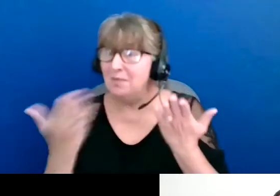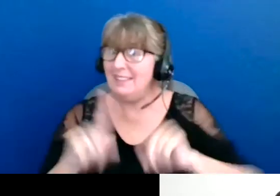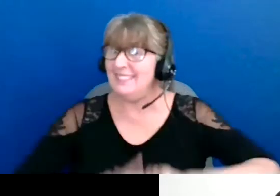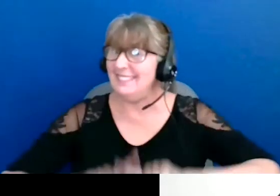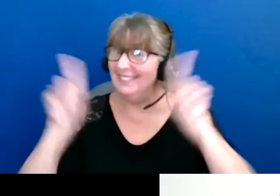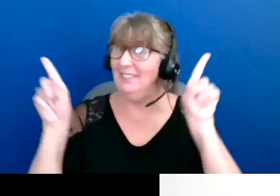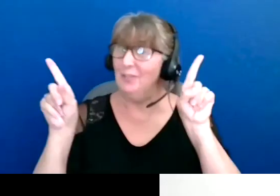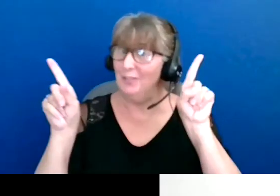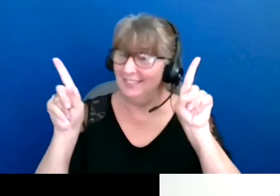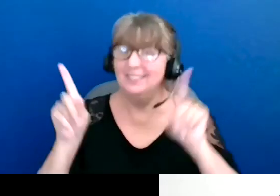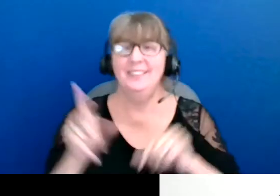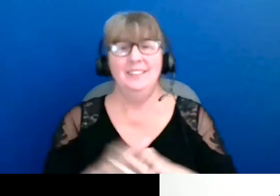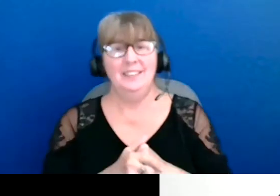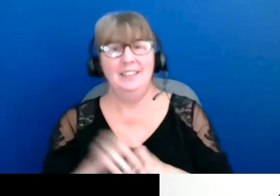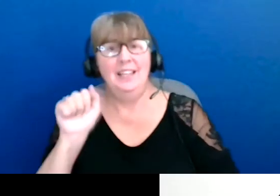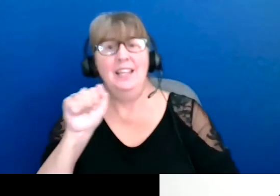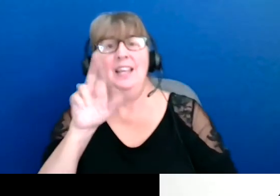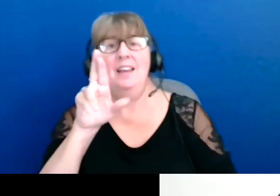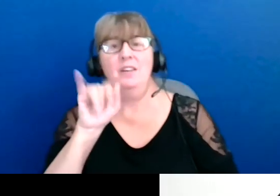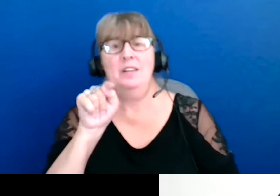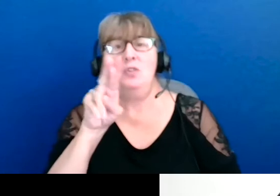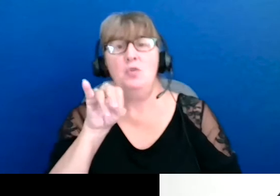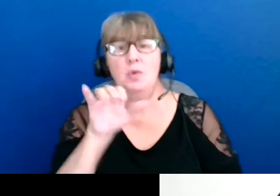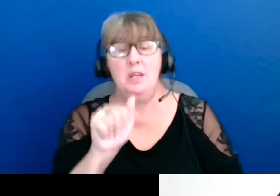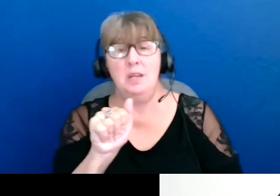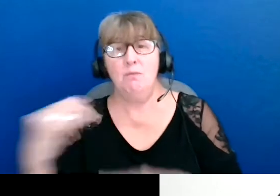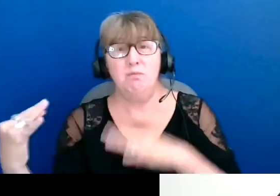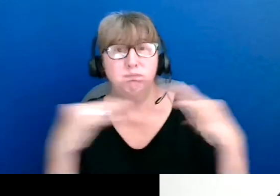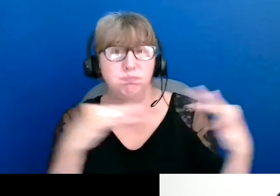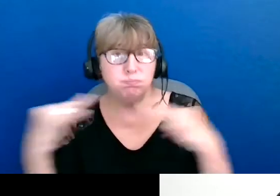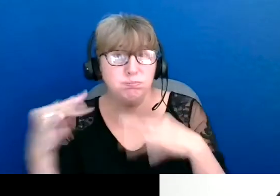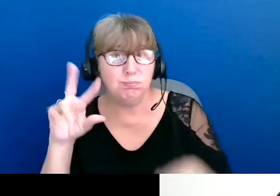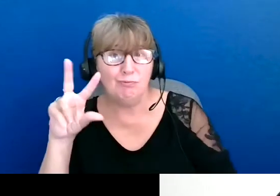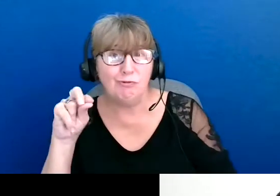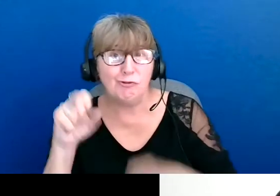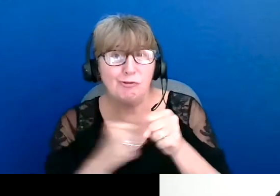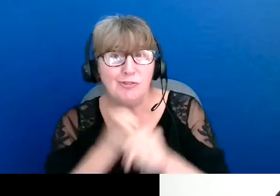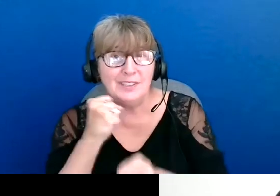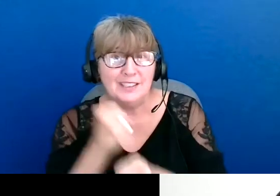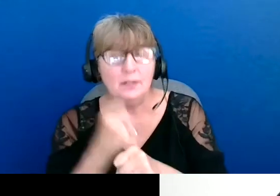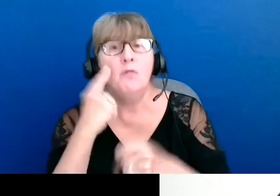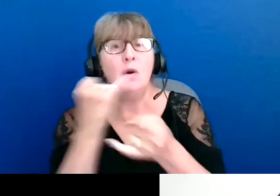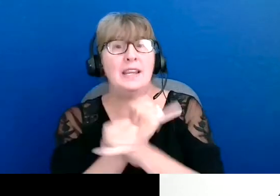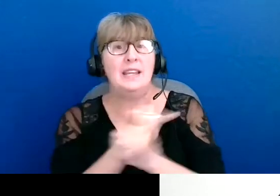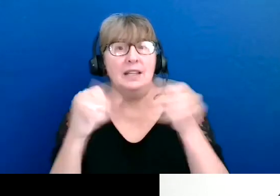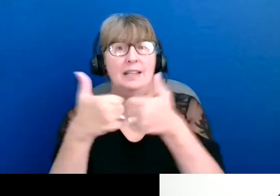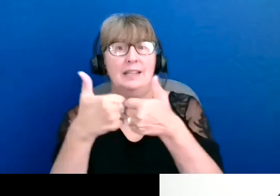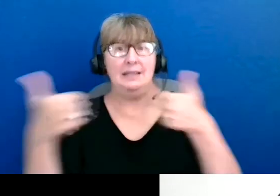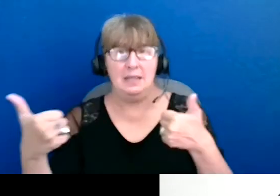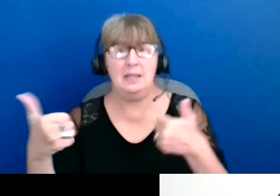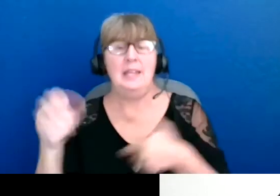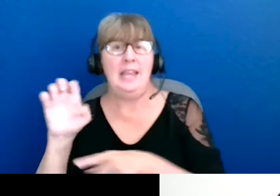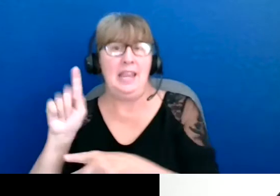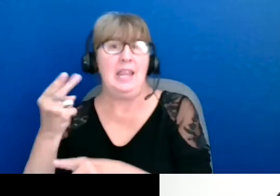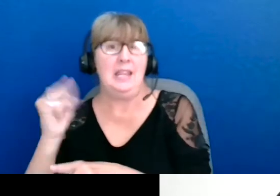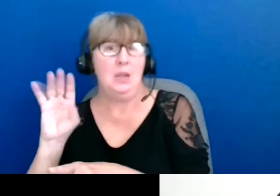too. And Eritrea was in war for 30 years to gain independence from Ethiopia. So there's a lot